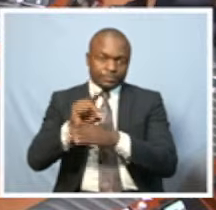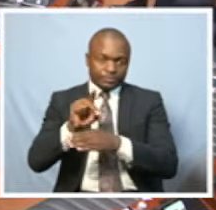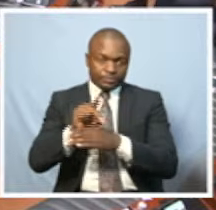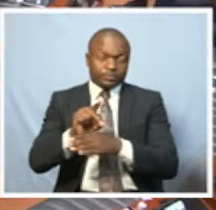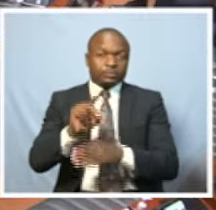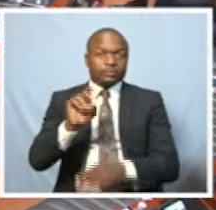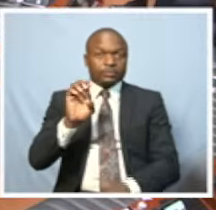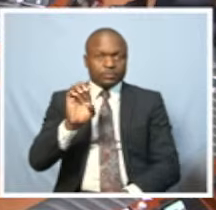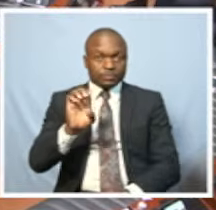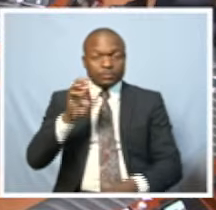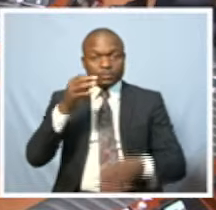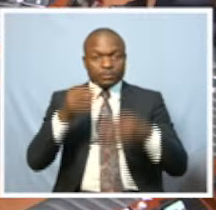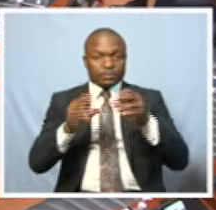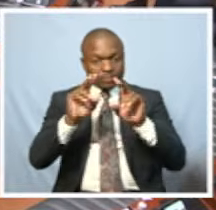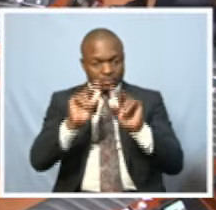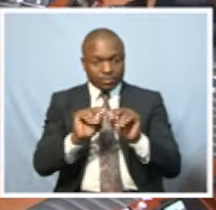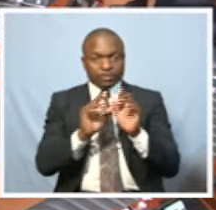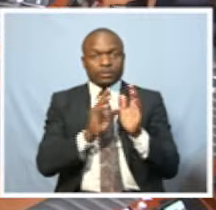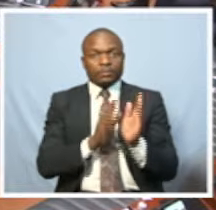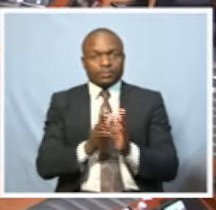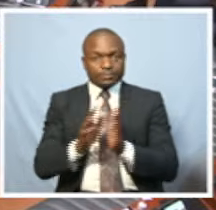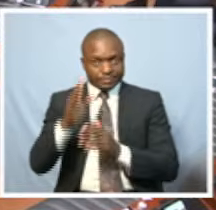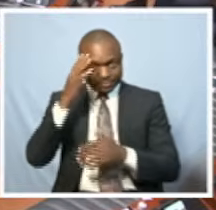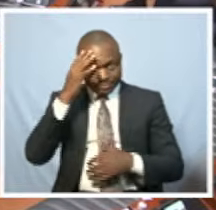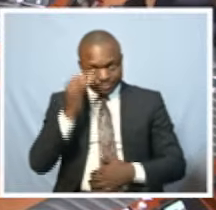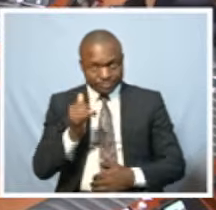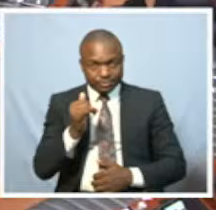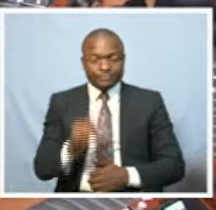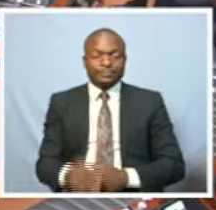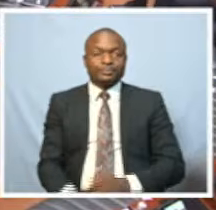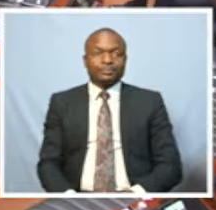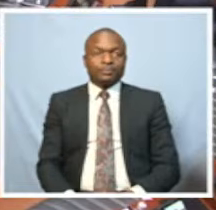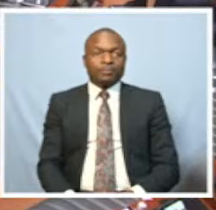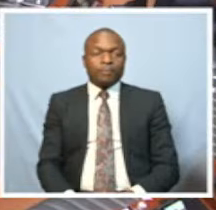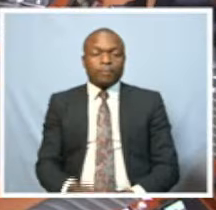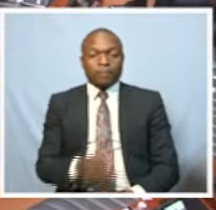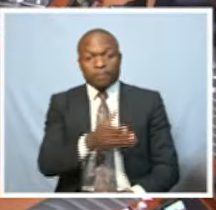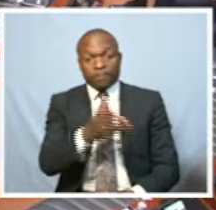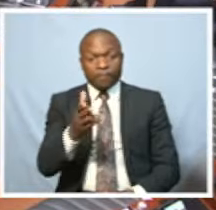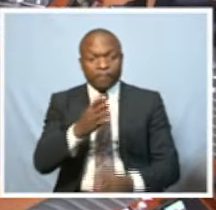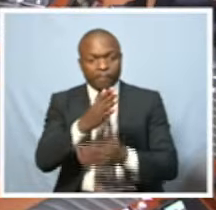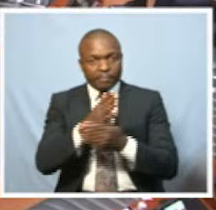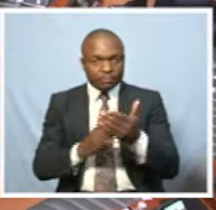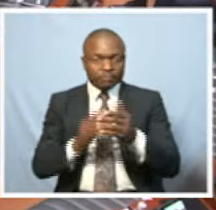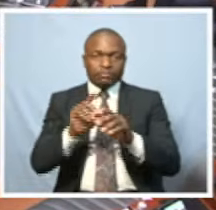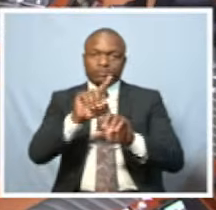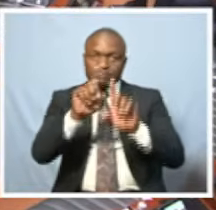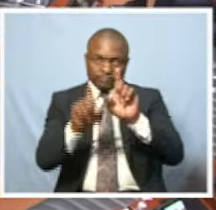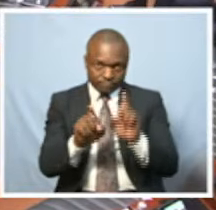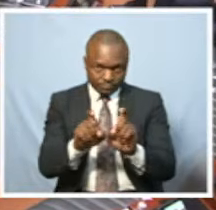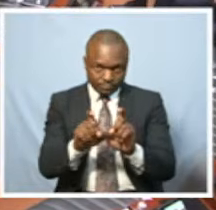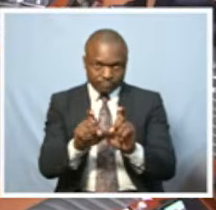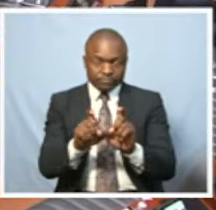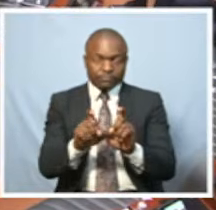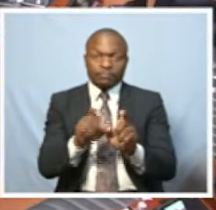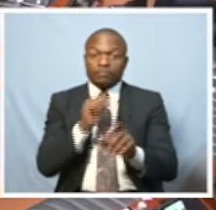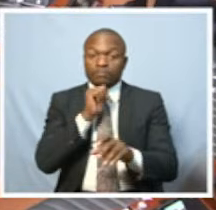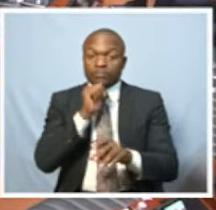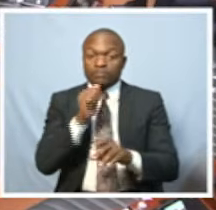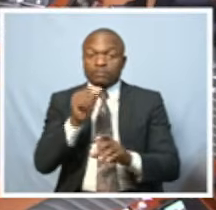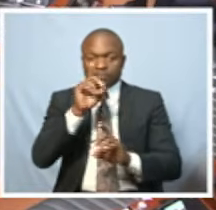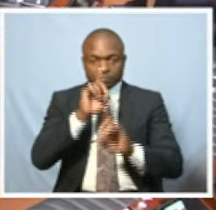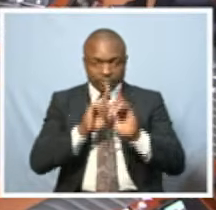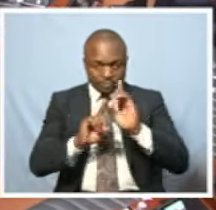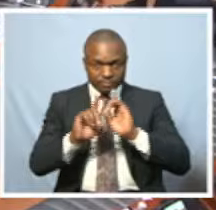and Part D, if there are no such plans, why. So those are just some of the questions yet to be